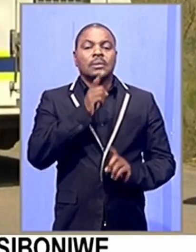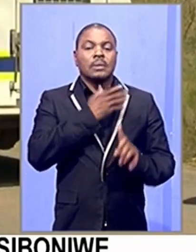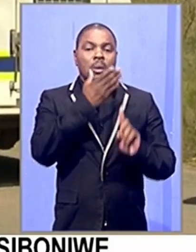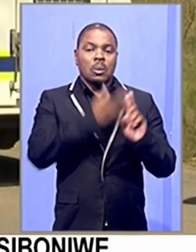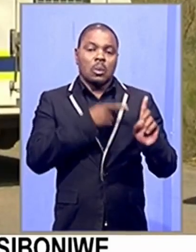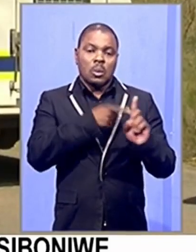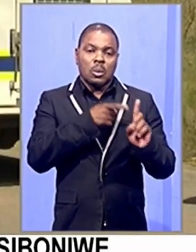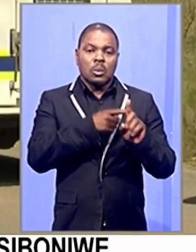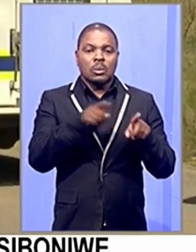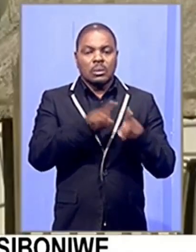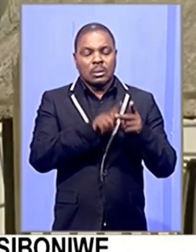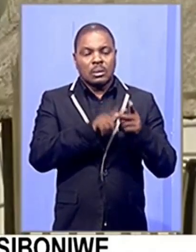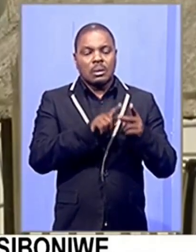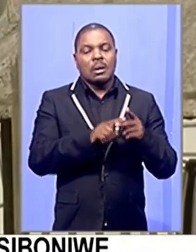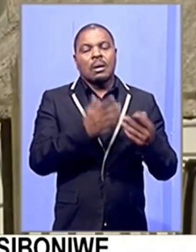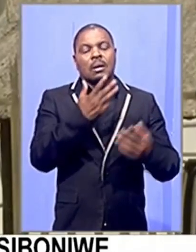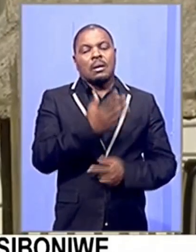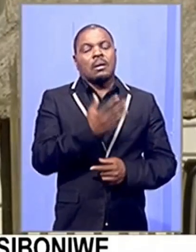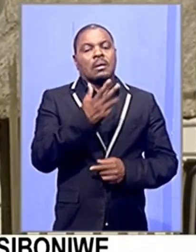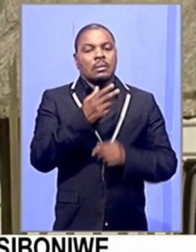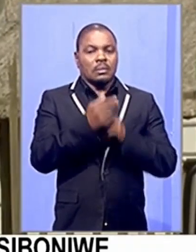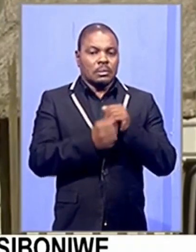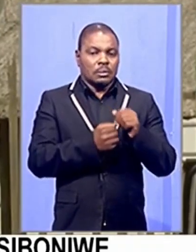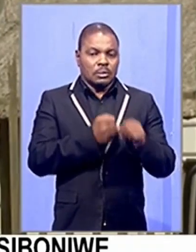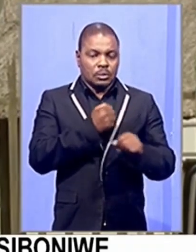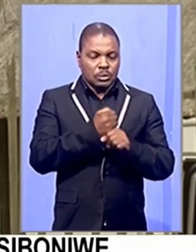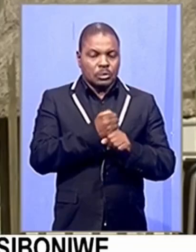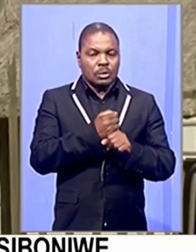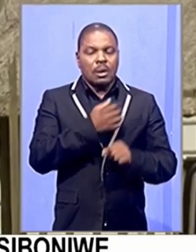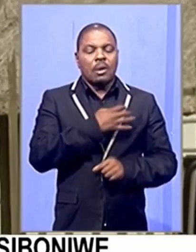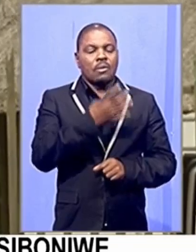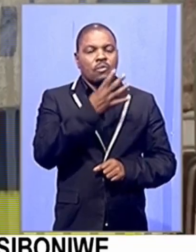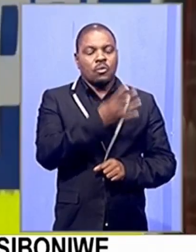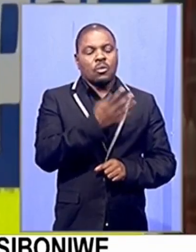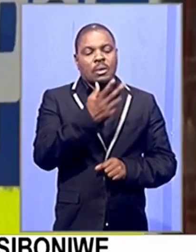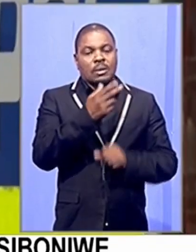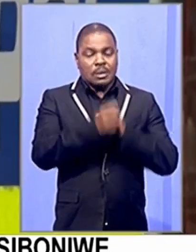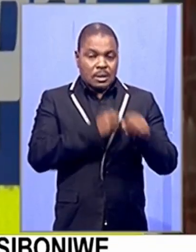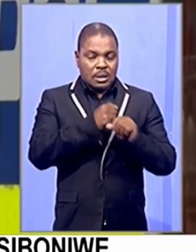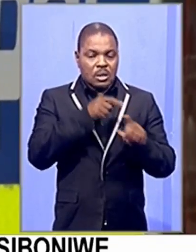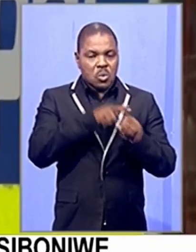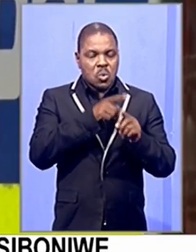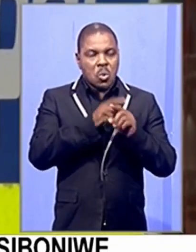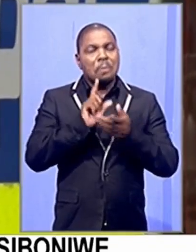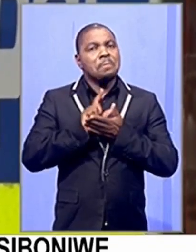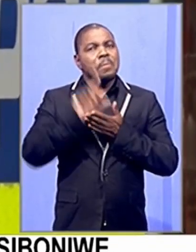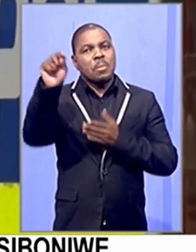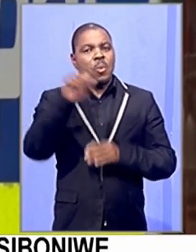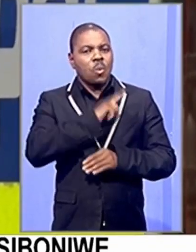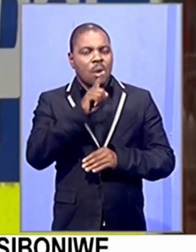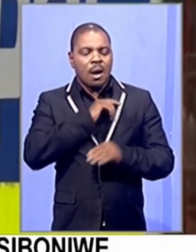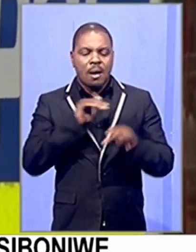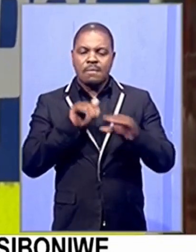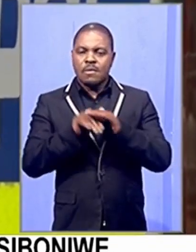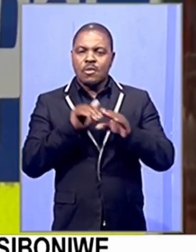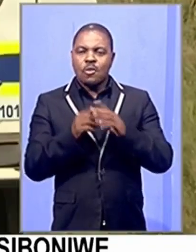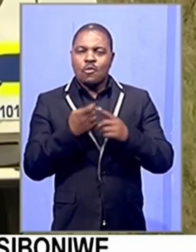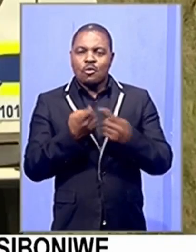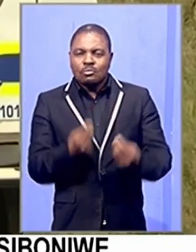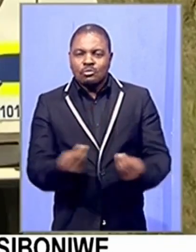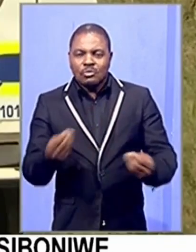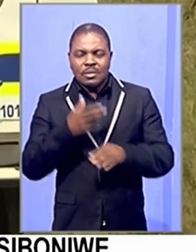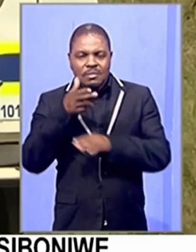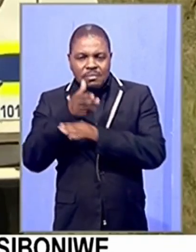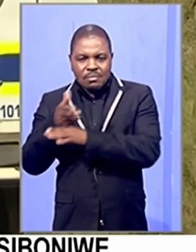le 48 yo tshabileng mo kgaolong o tshwerwe tebang le go tshola dikgatiso tsa mapona a bana, petelelo le